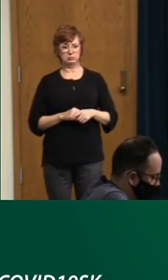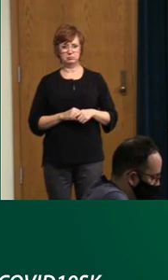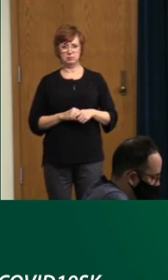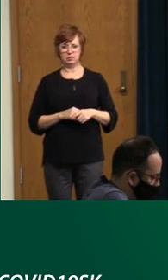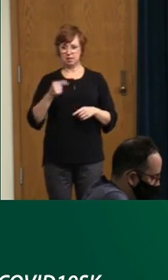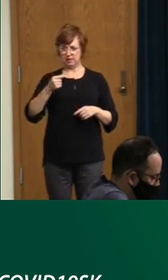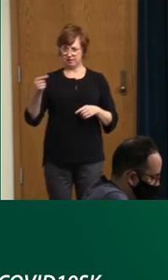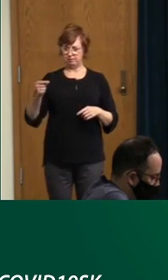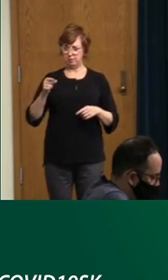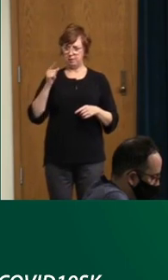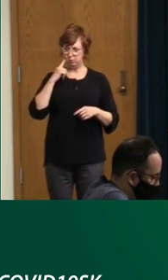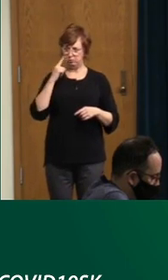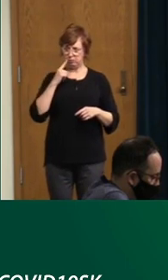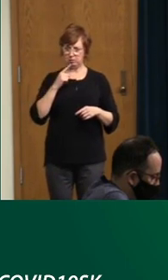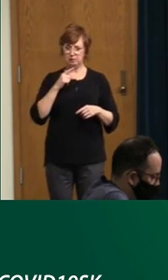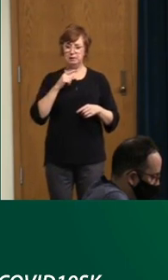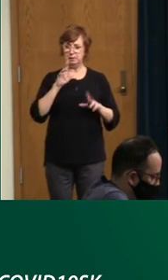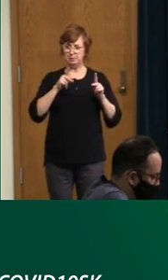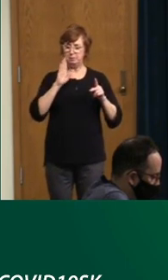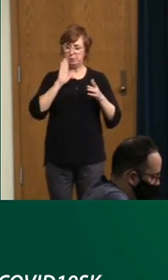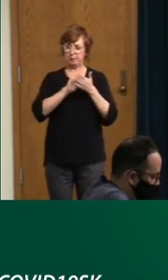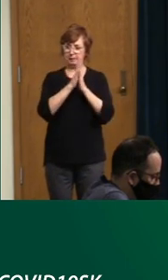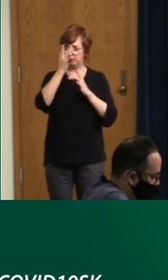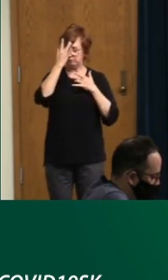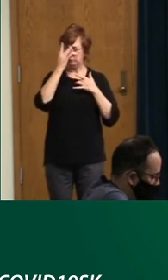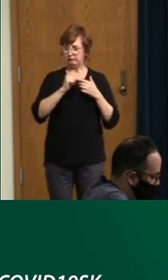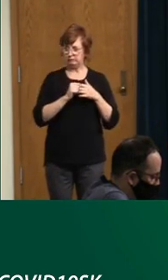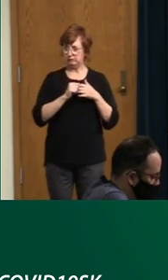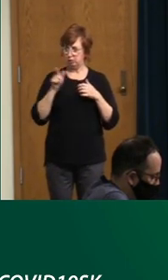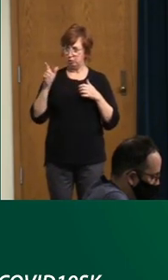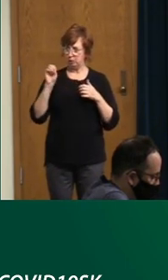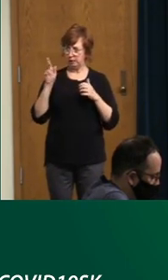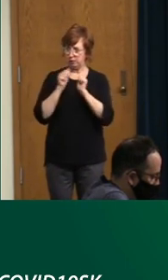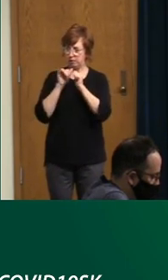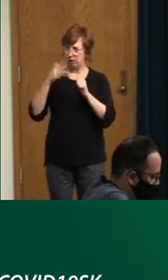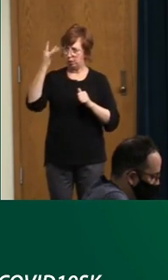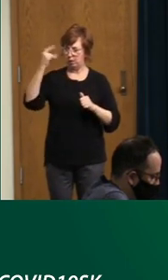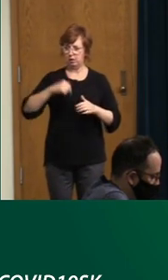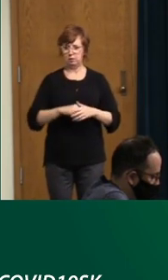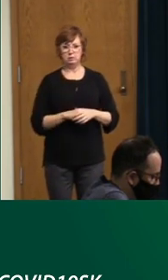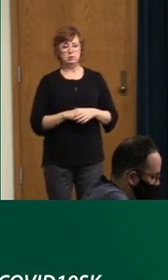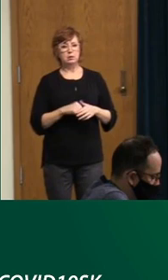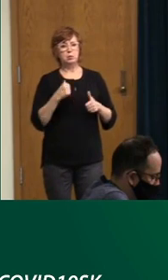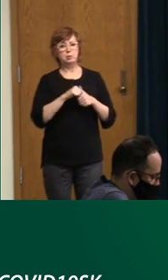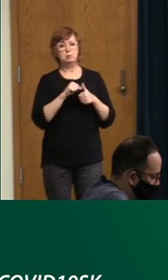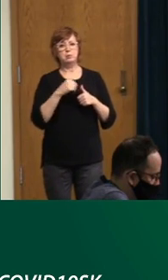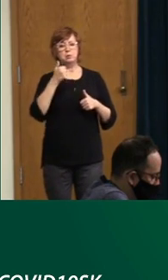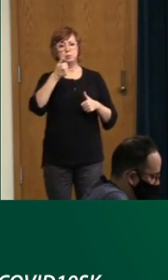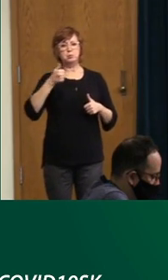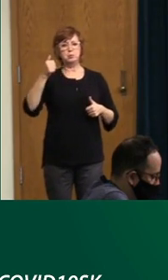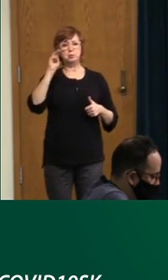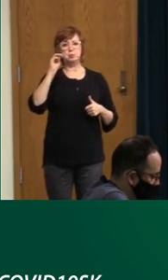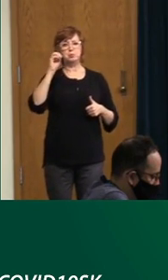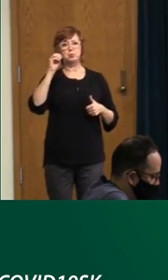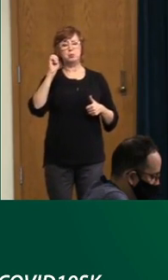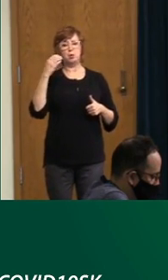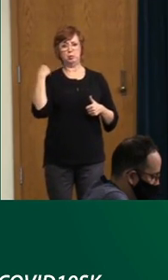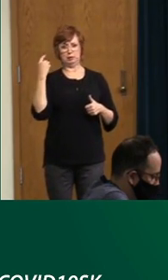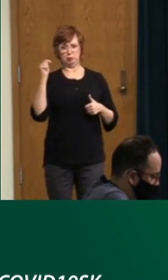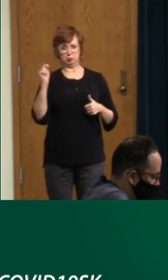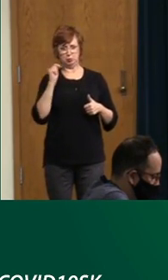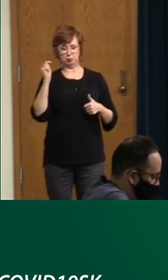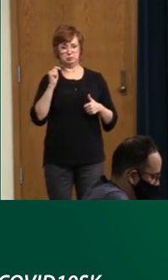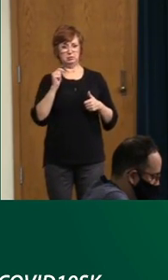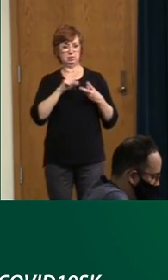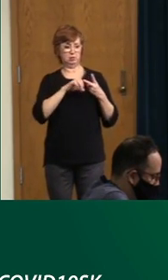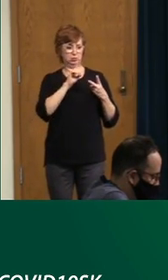become severely ill? Well, I think the Premier mentioned on Tuesday, and Dr. Shahab just certainly, I heard it today, saying that